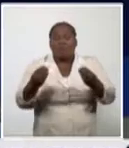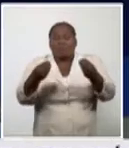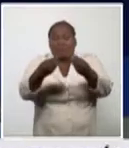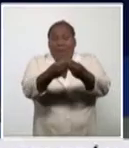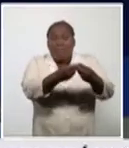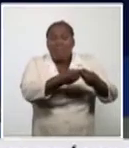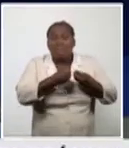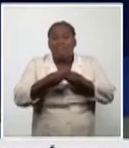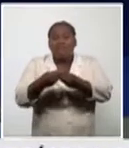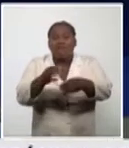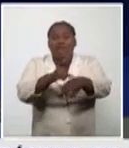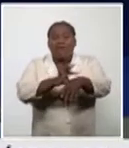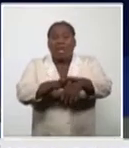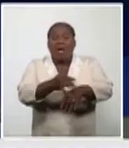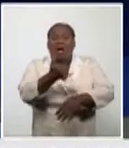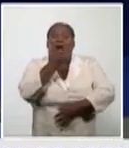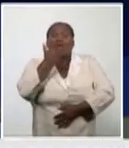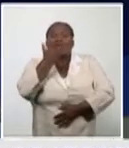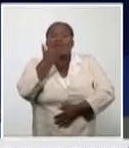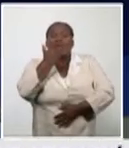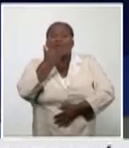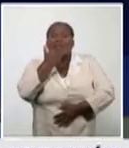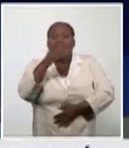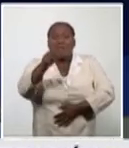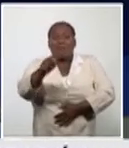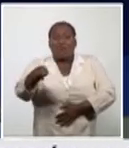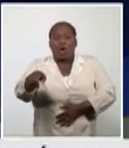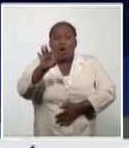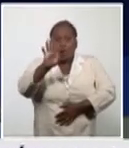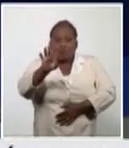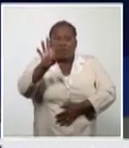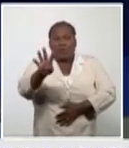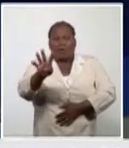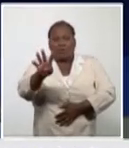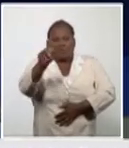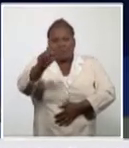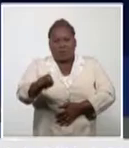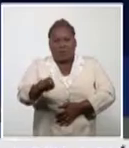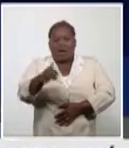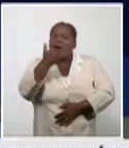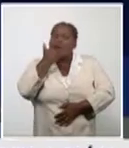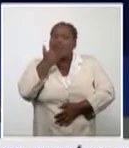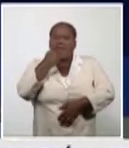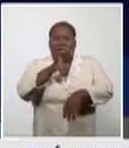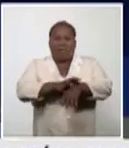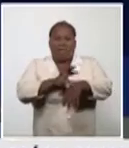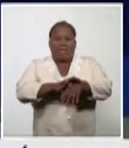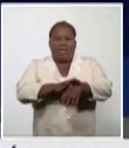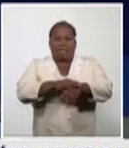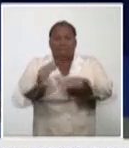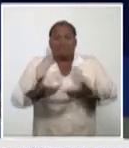admitted to an intensive care unit, but his condition deteriorated very quickly in just 1 or 2 days.